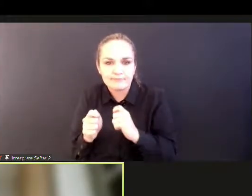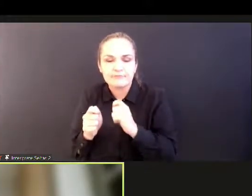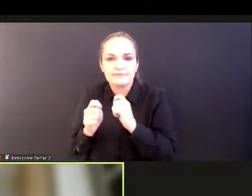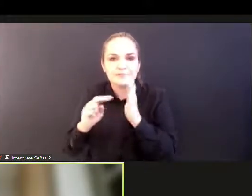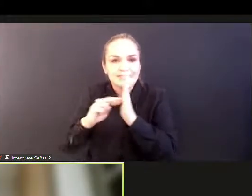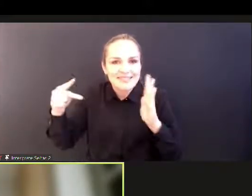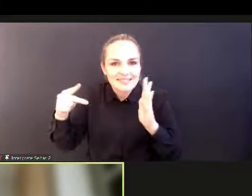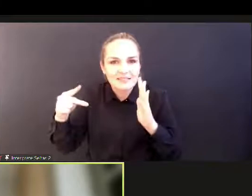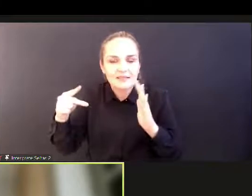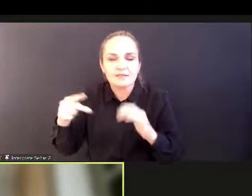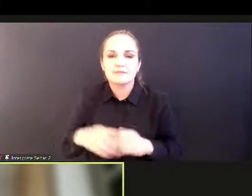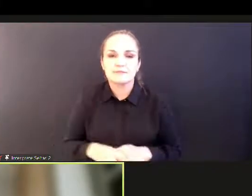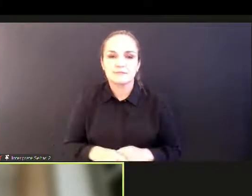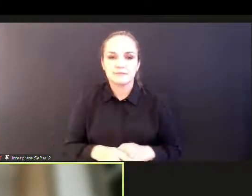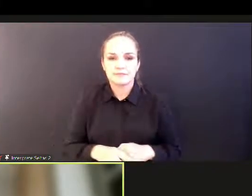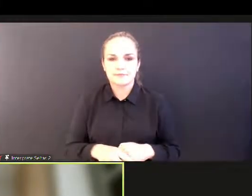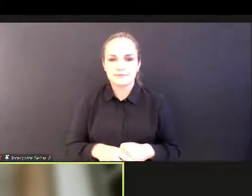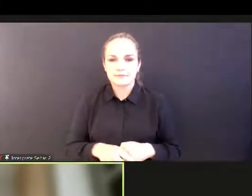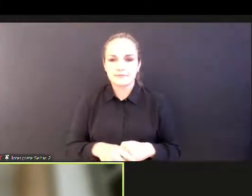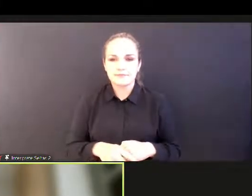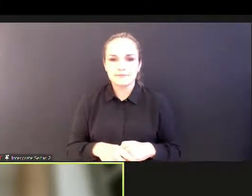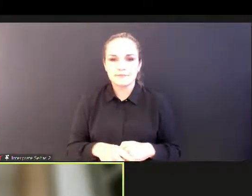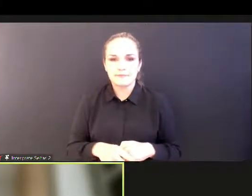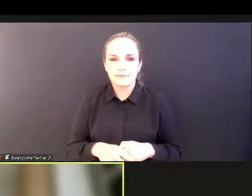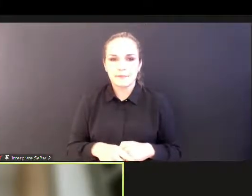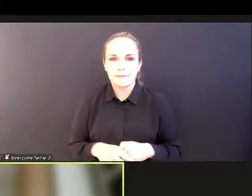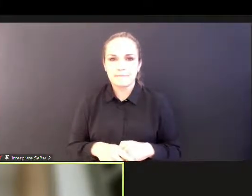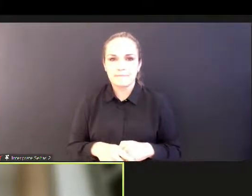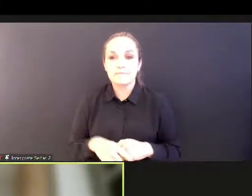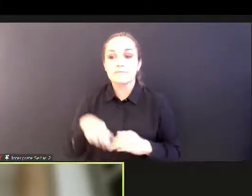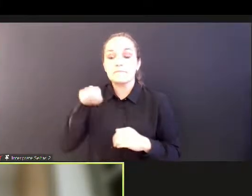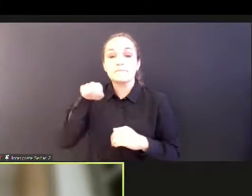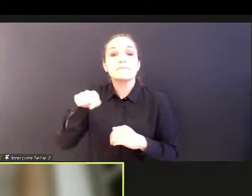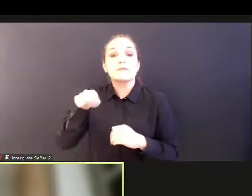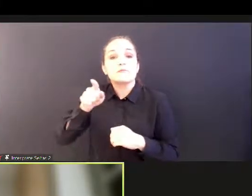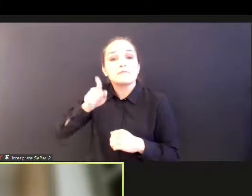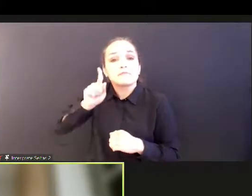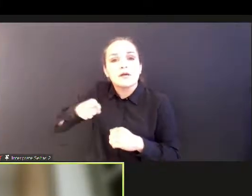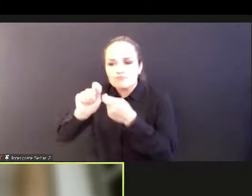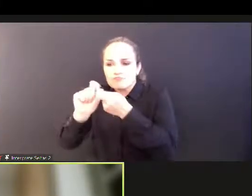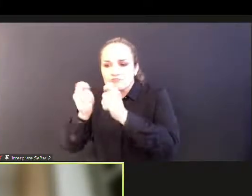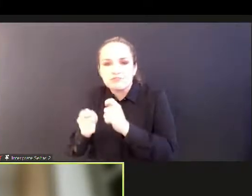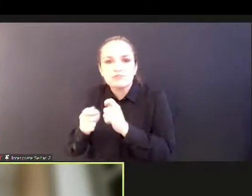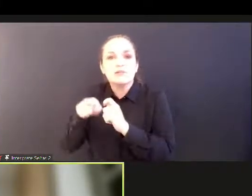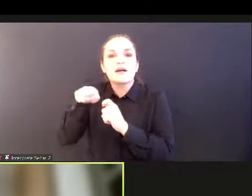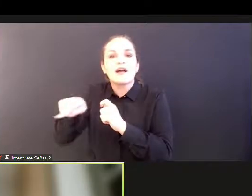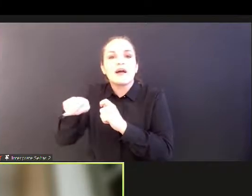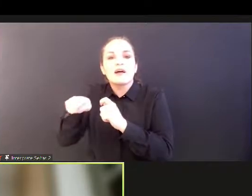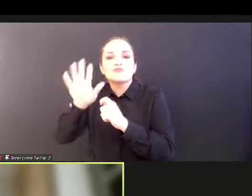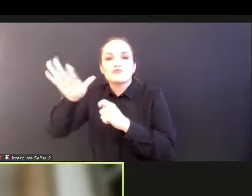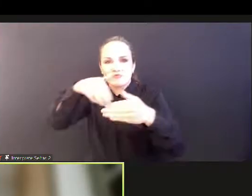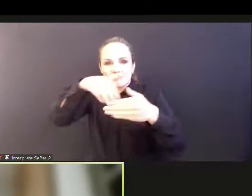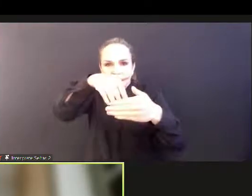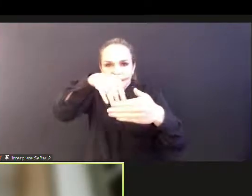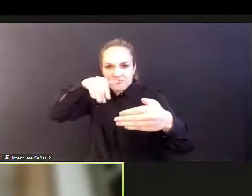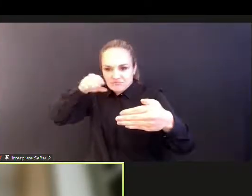would mean fragmenting operations, leading to higher costs. It could hurt startups, it could hurt scalability. So I think a lot